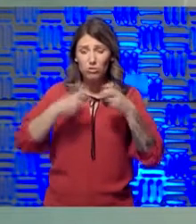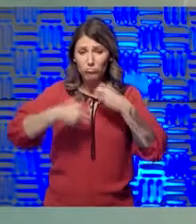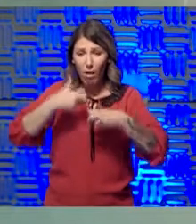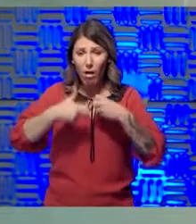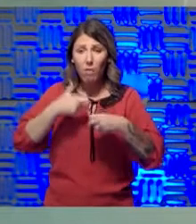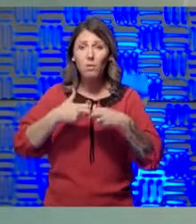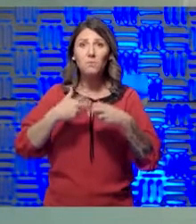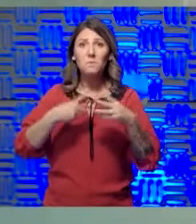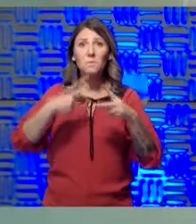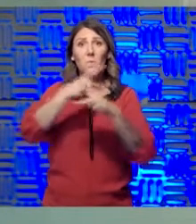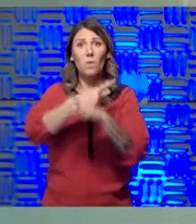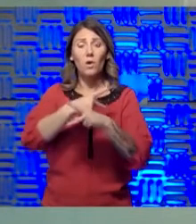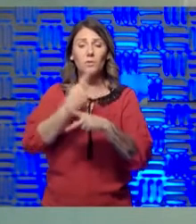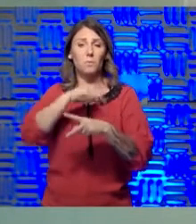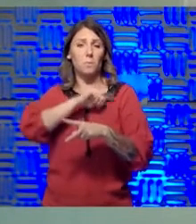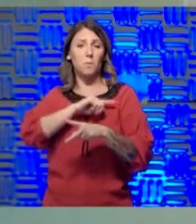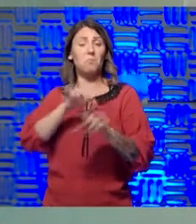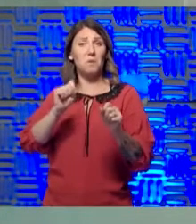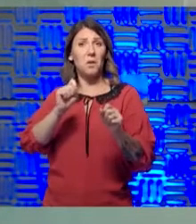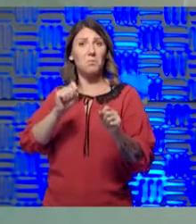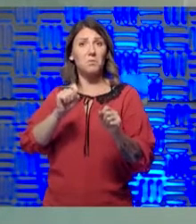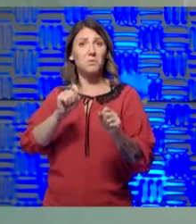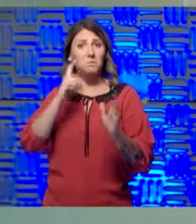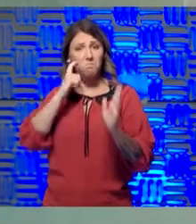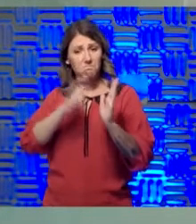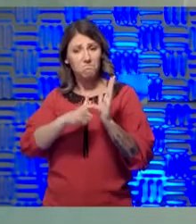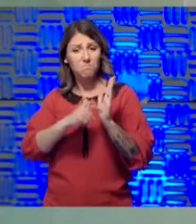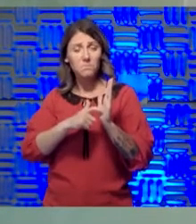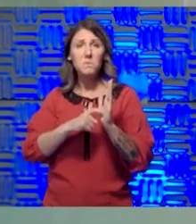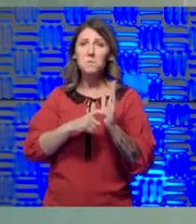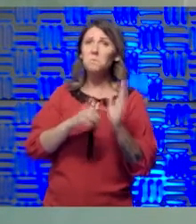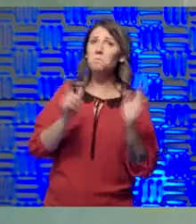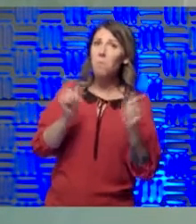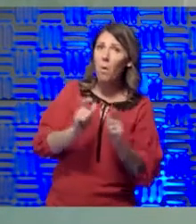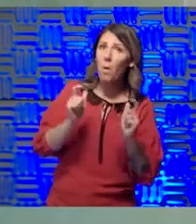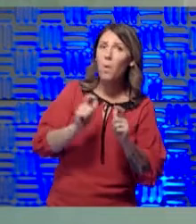several small cancers, as Steve mentioned in our lung cancer screening